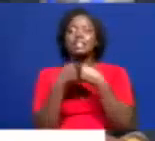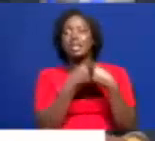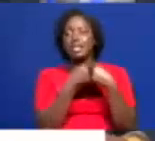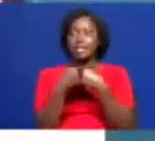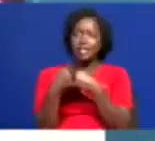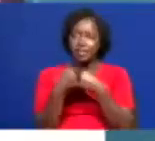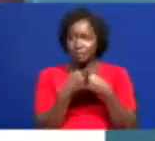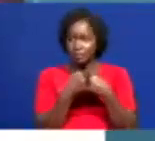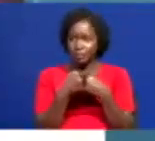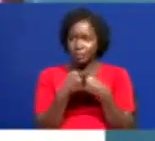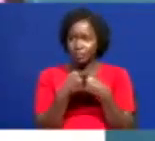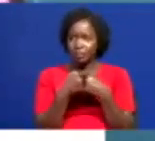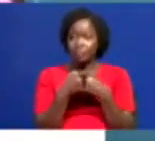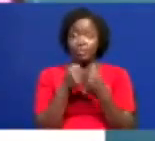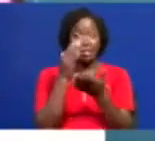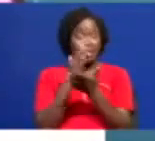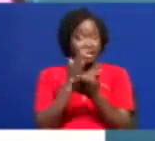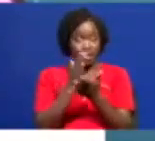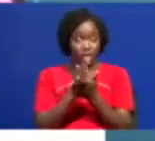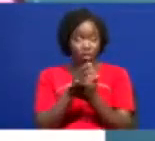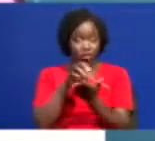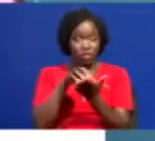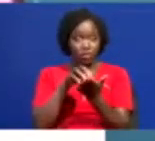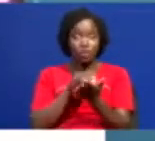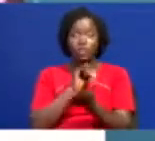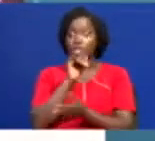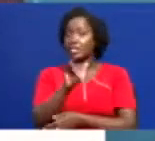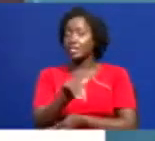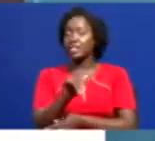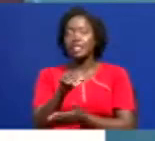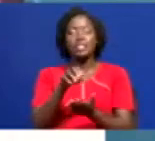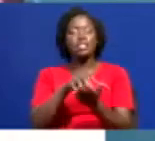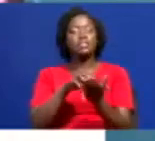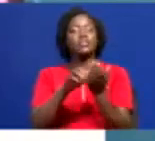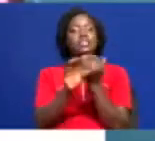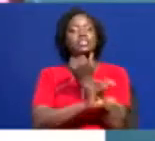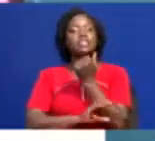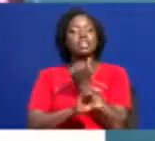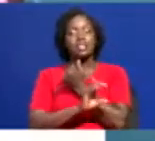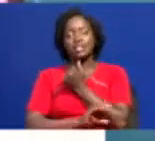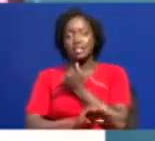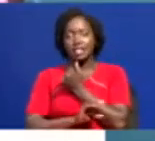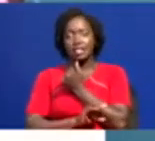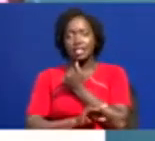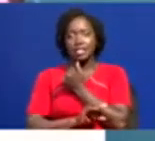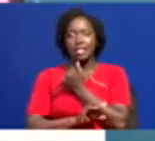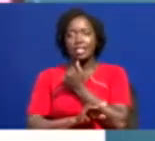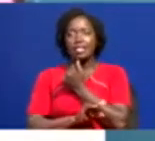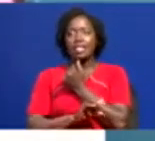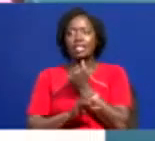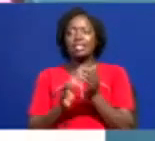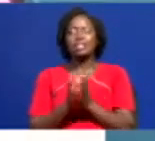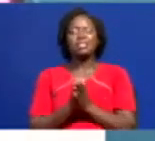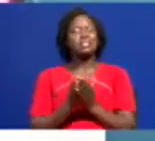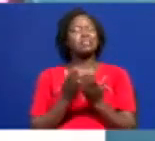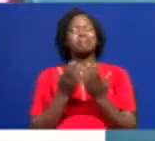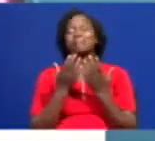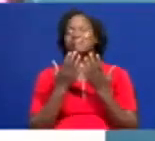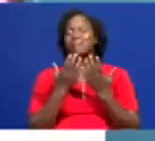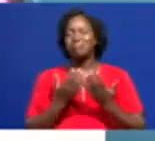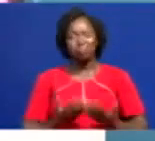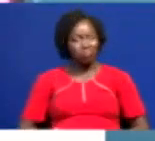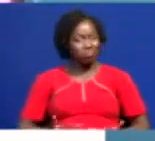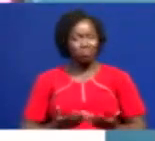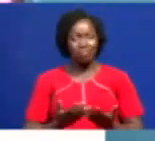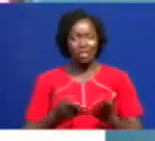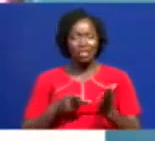one. The reality of the situation is that the situation in the country is quite desperate. The cost of